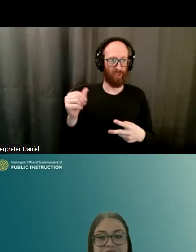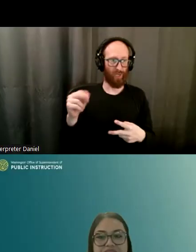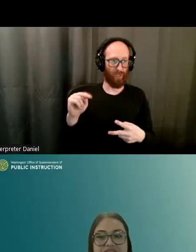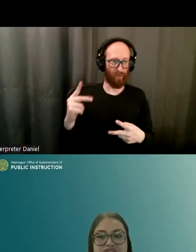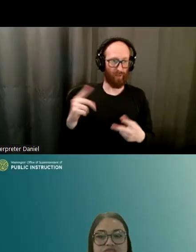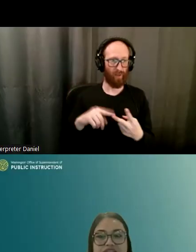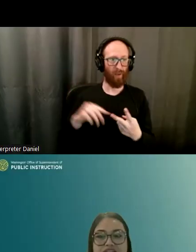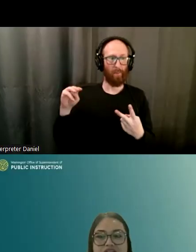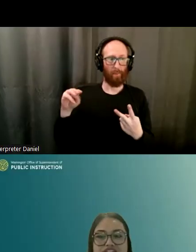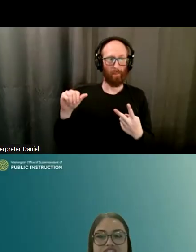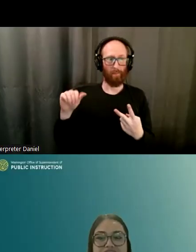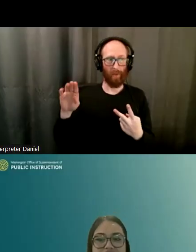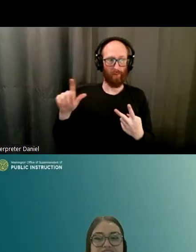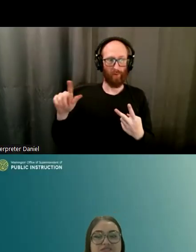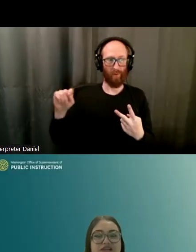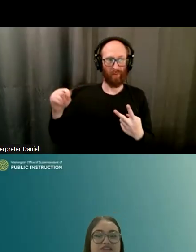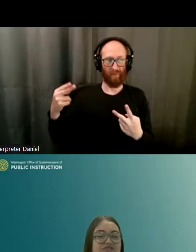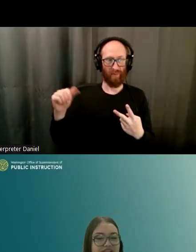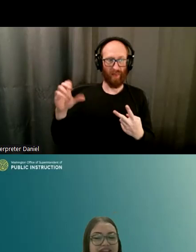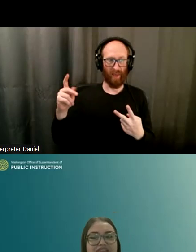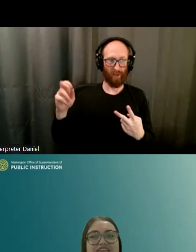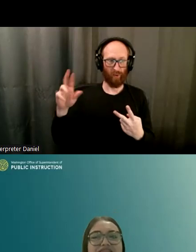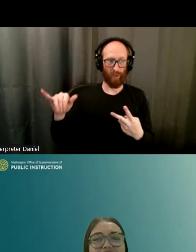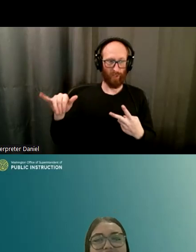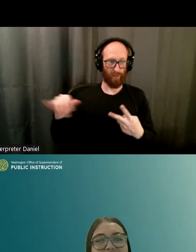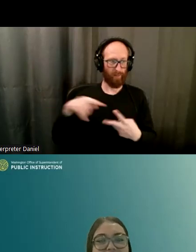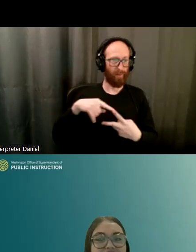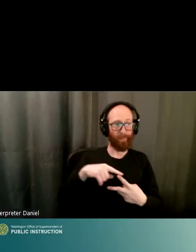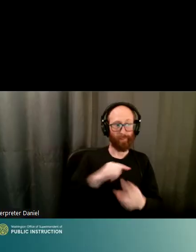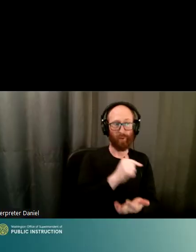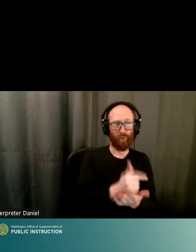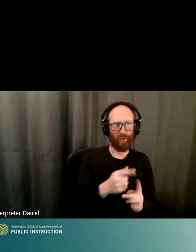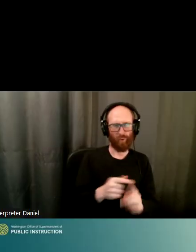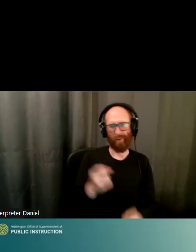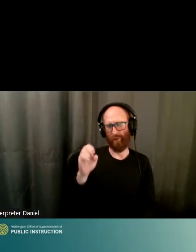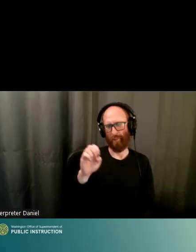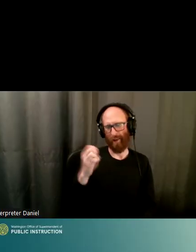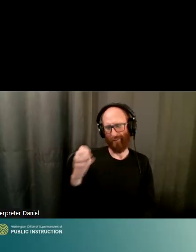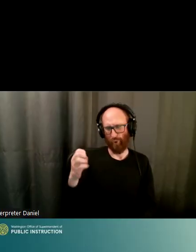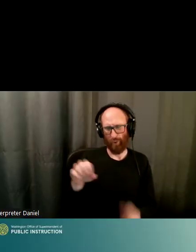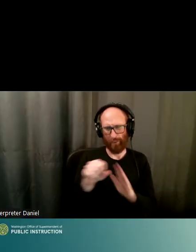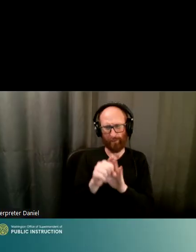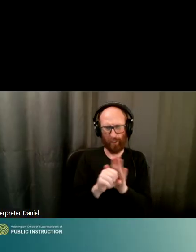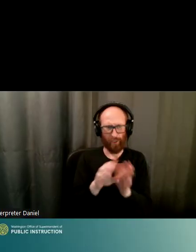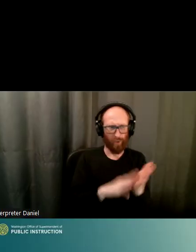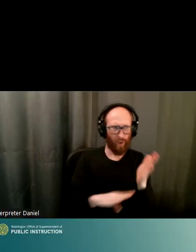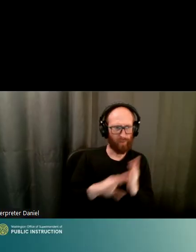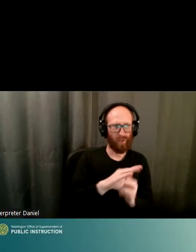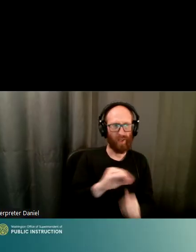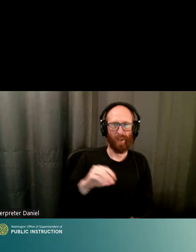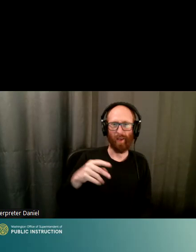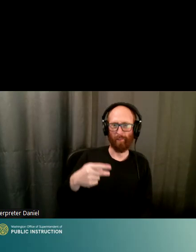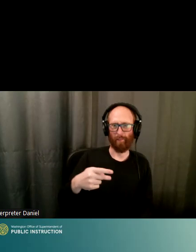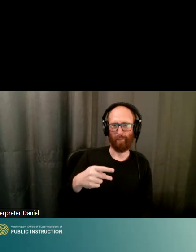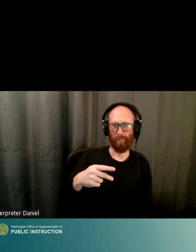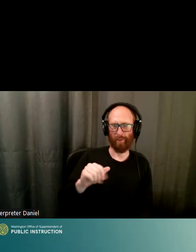Thackeray. So Renee Cruikshank is a graduate of the Evergreen State College and Pacific Lutheran